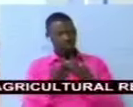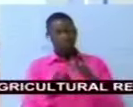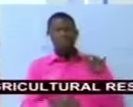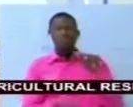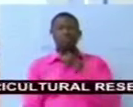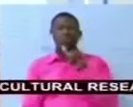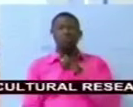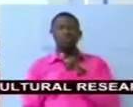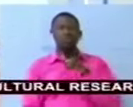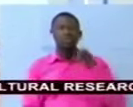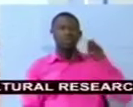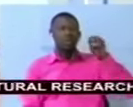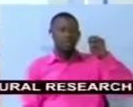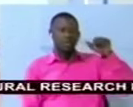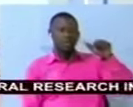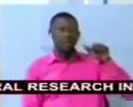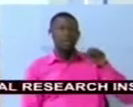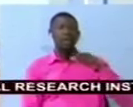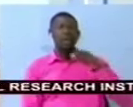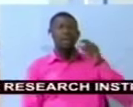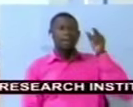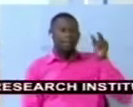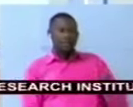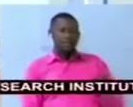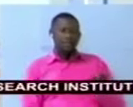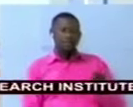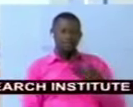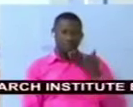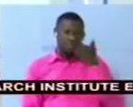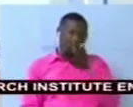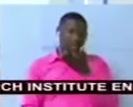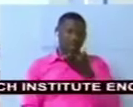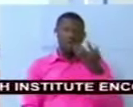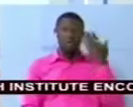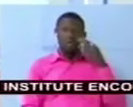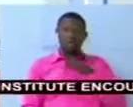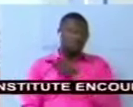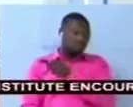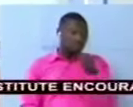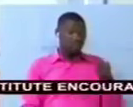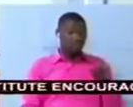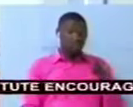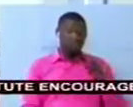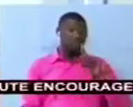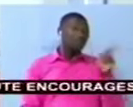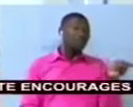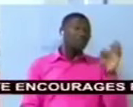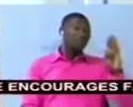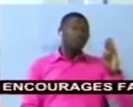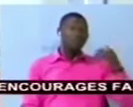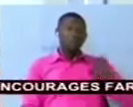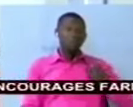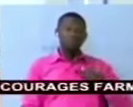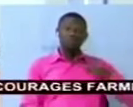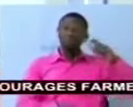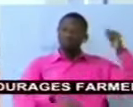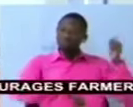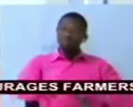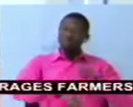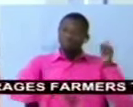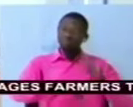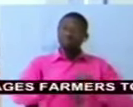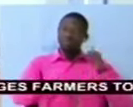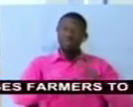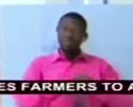present when these Bissau Guineans were being beaten? Ndax di ñu mëna wax ñaan liggéey kat